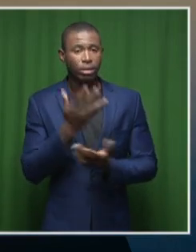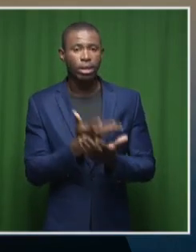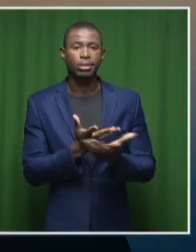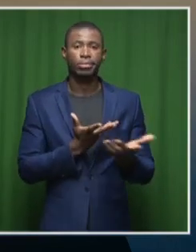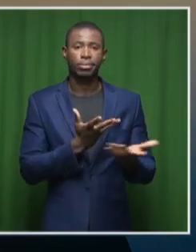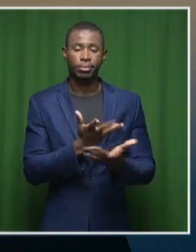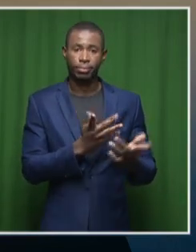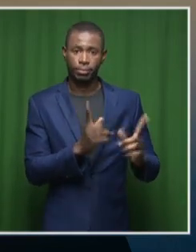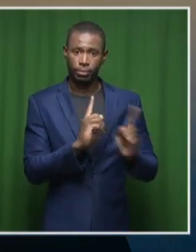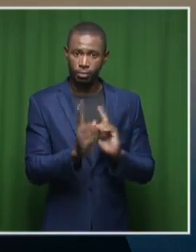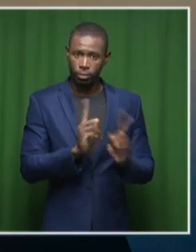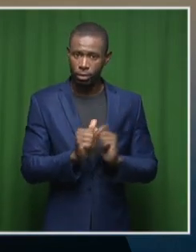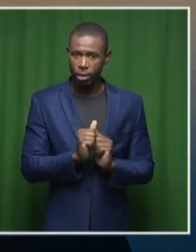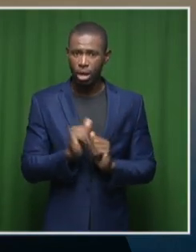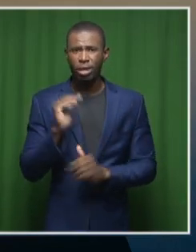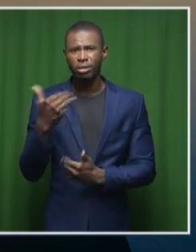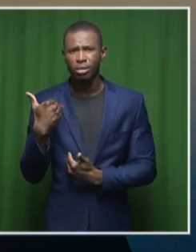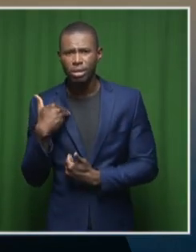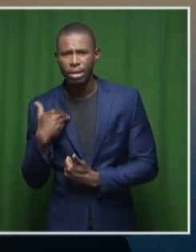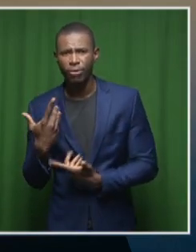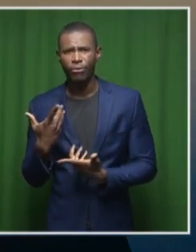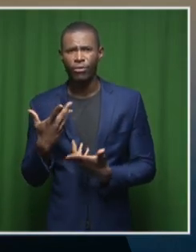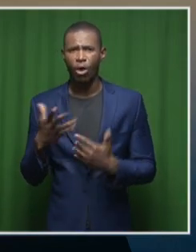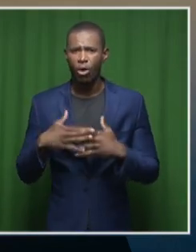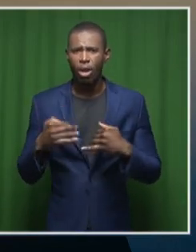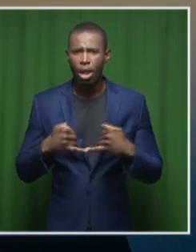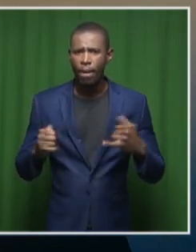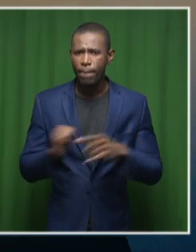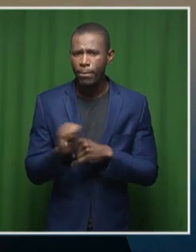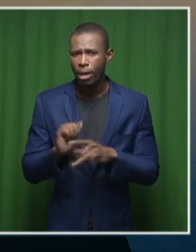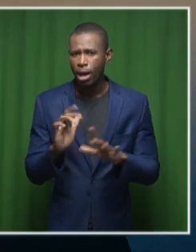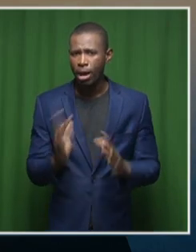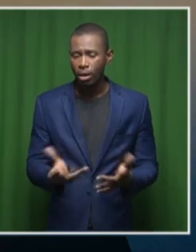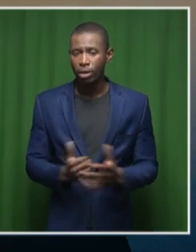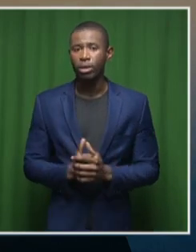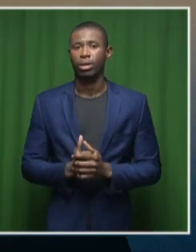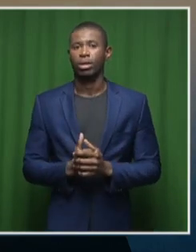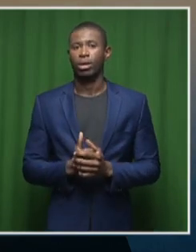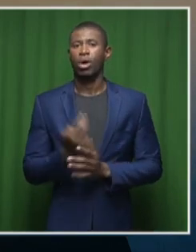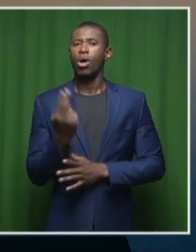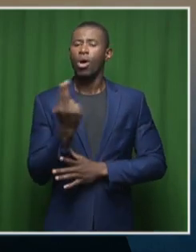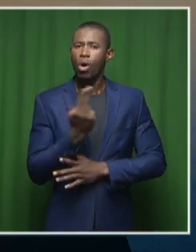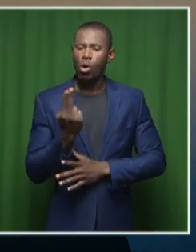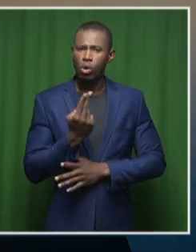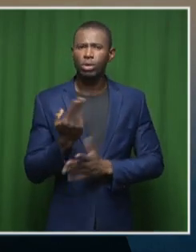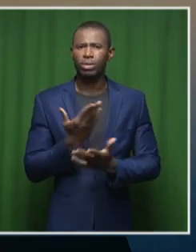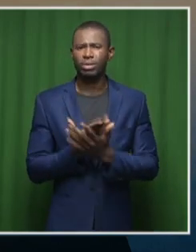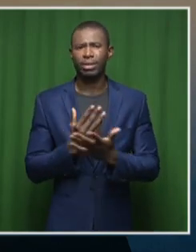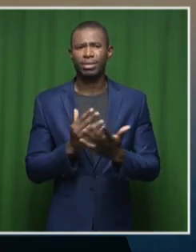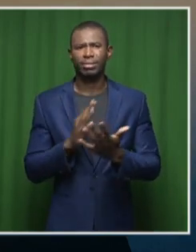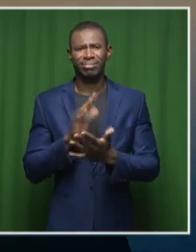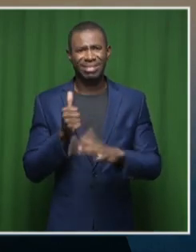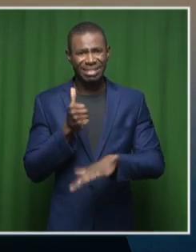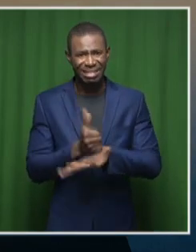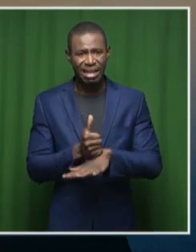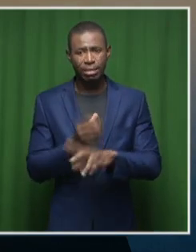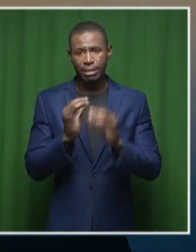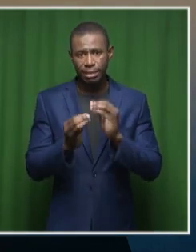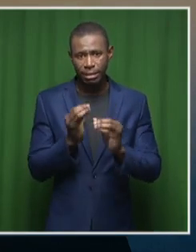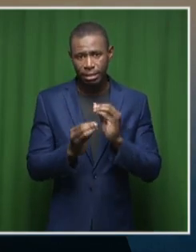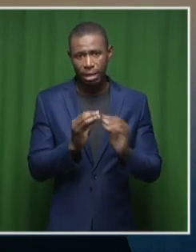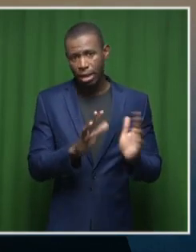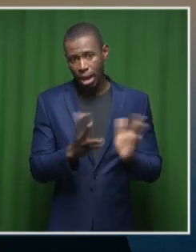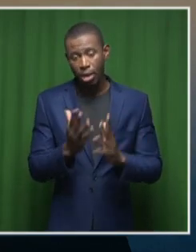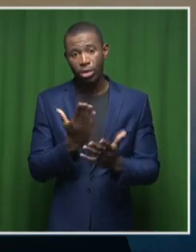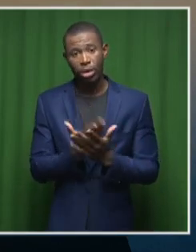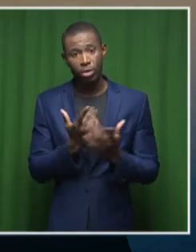to have safe digital practices, and then you're able to basically set those particular settings, which